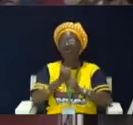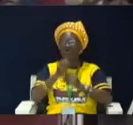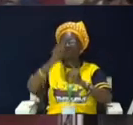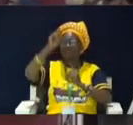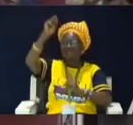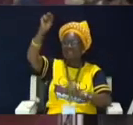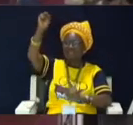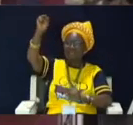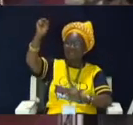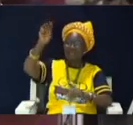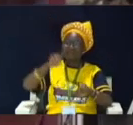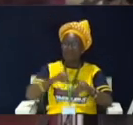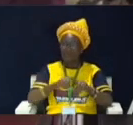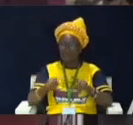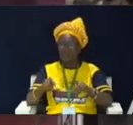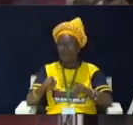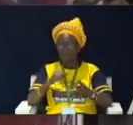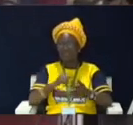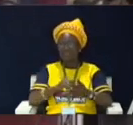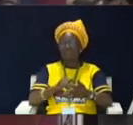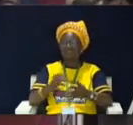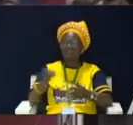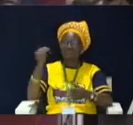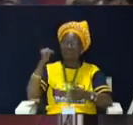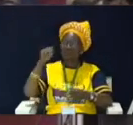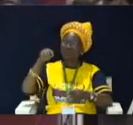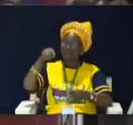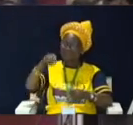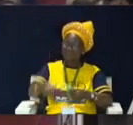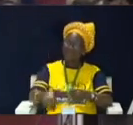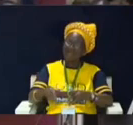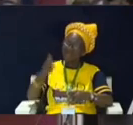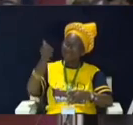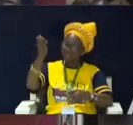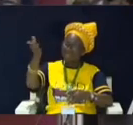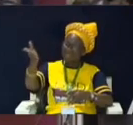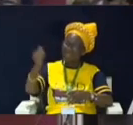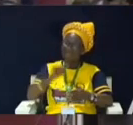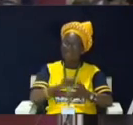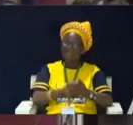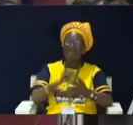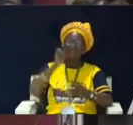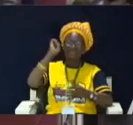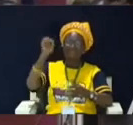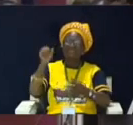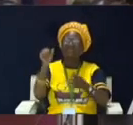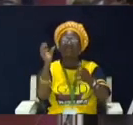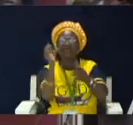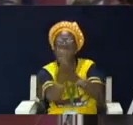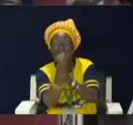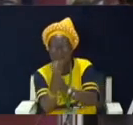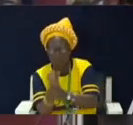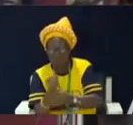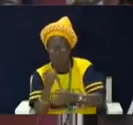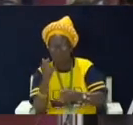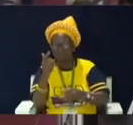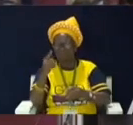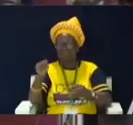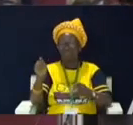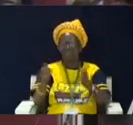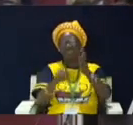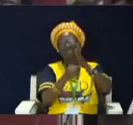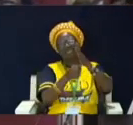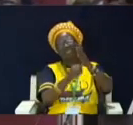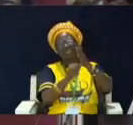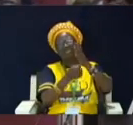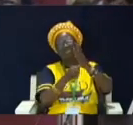But it was down there that he grabbed the keys of